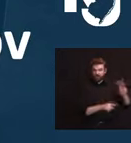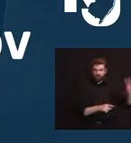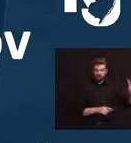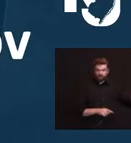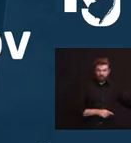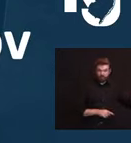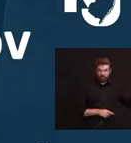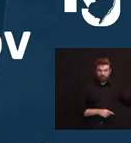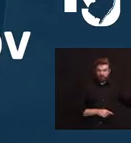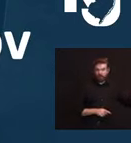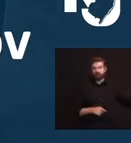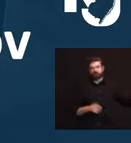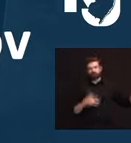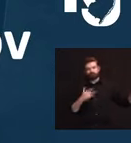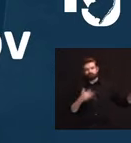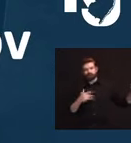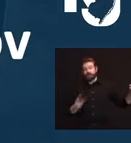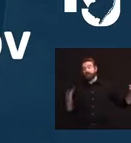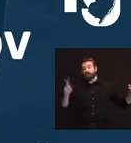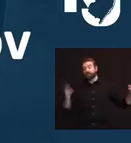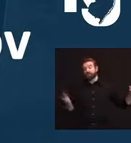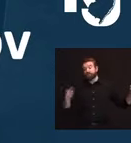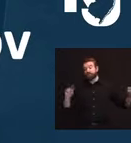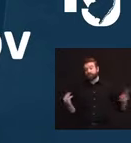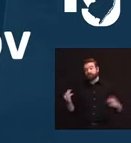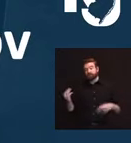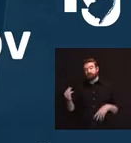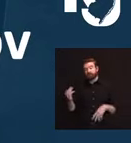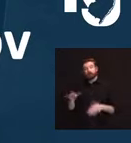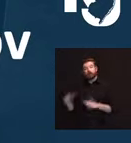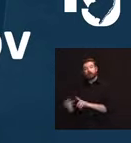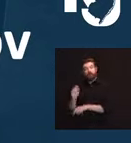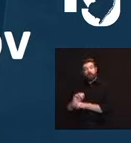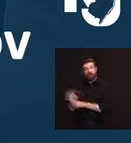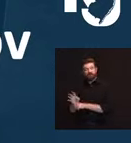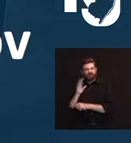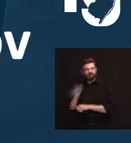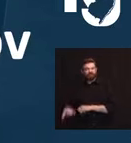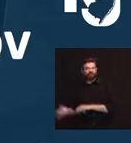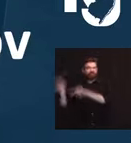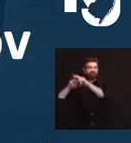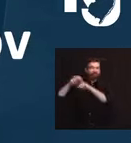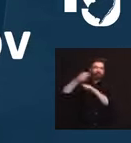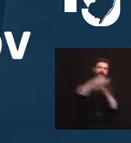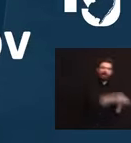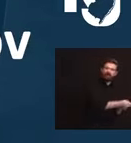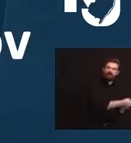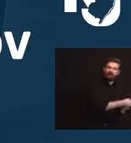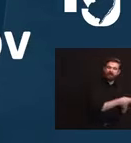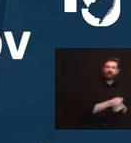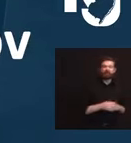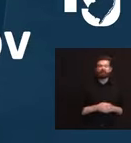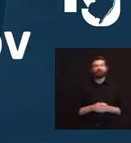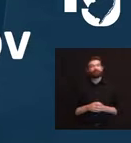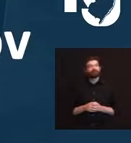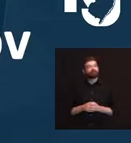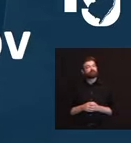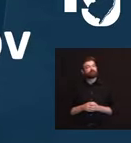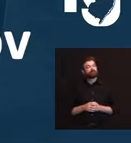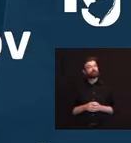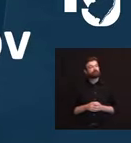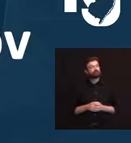who passed, and I want to just acknowledge him, whether or not related to COVID-19, we lost Jonathan Elliott recently,